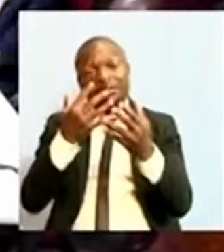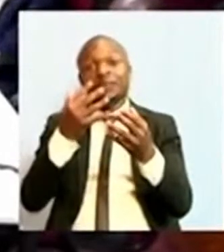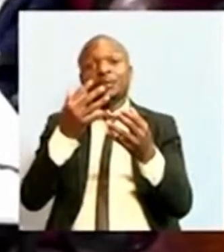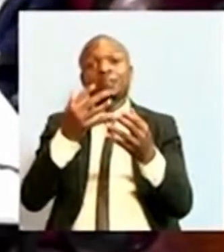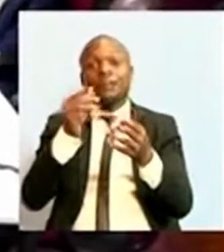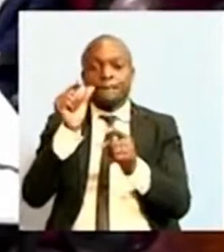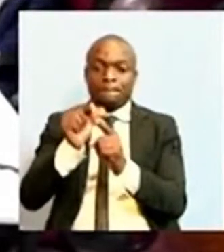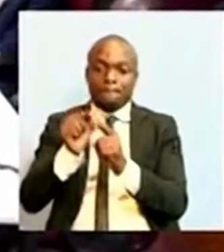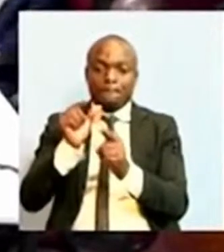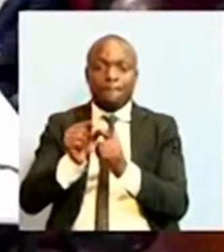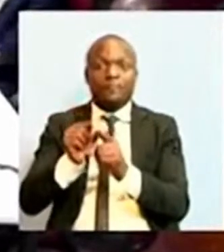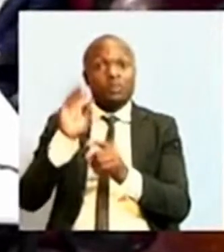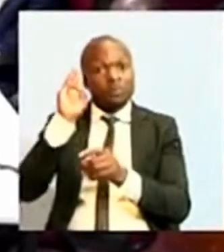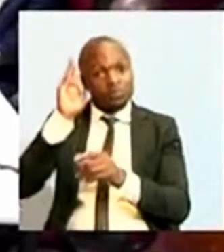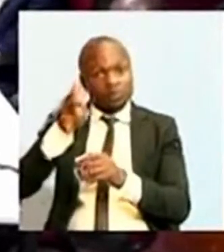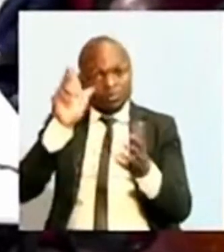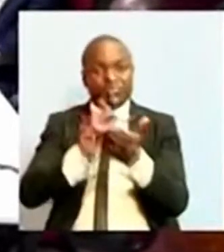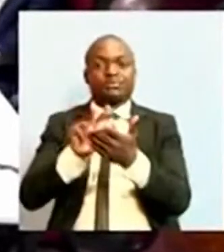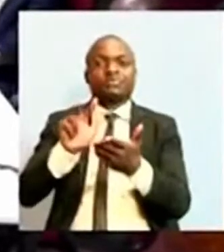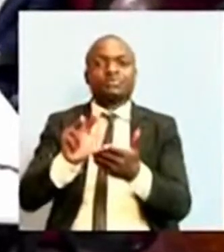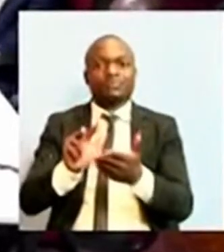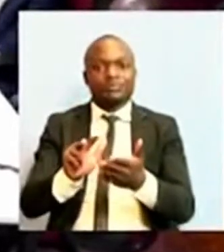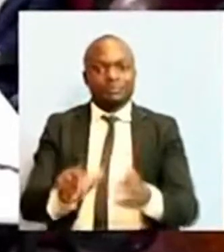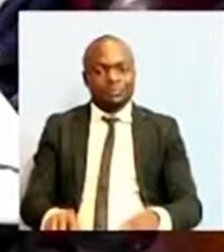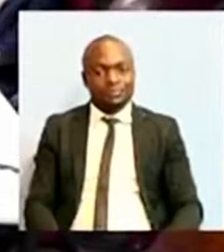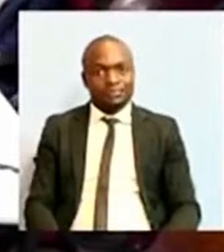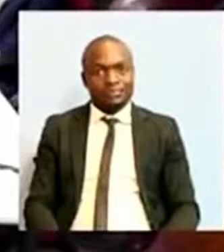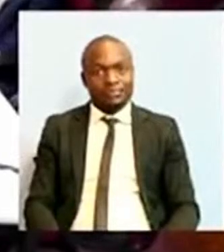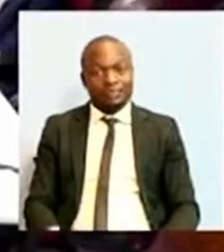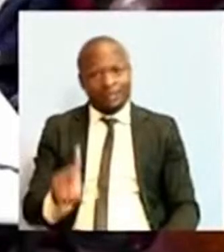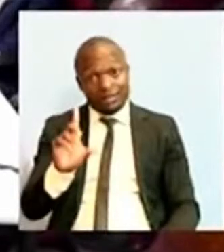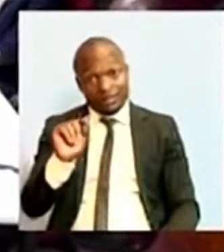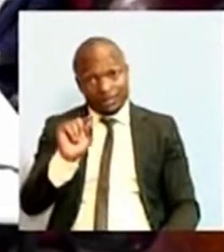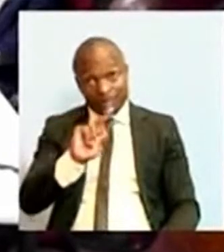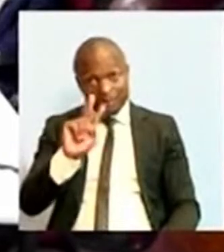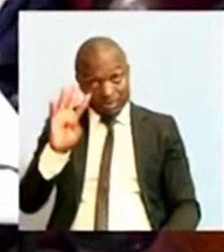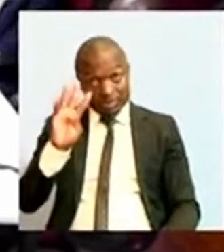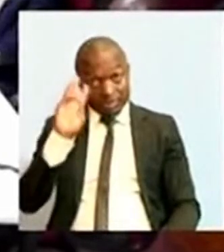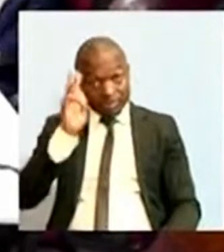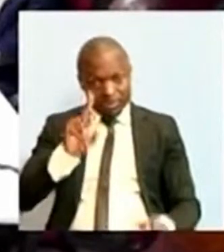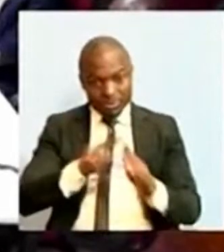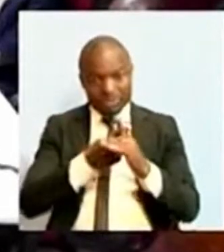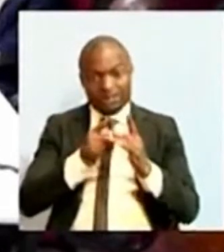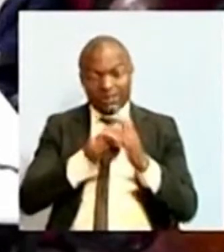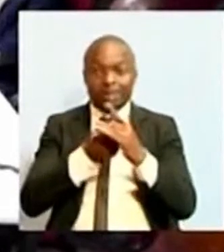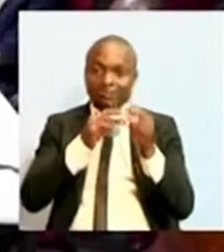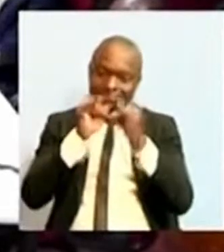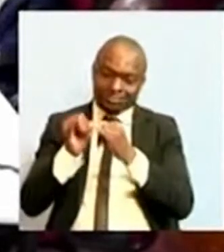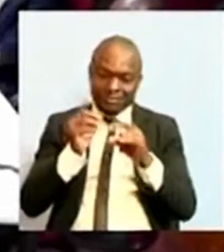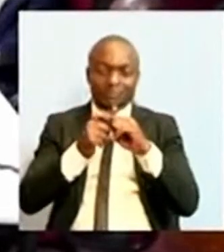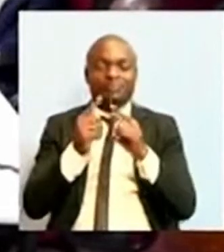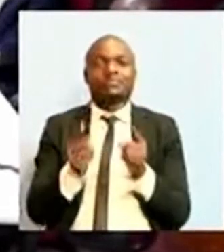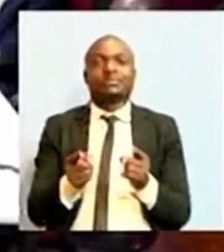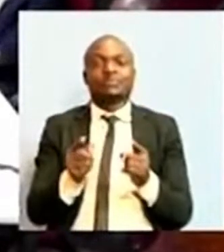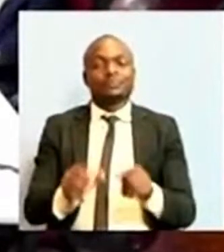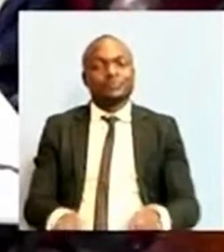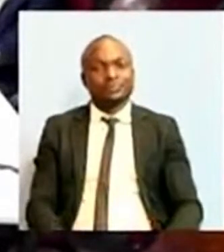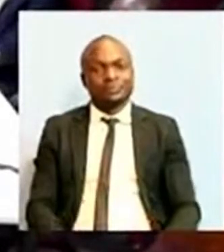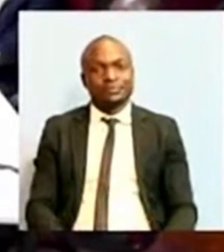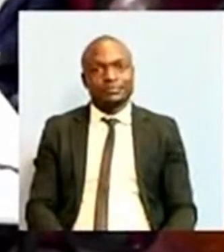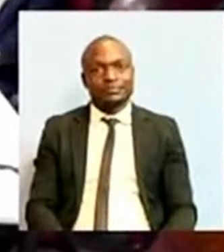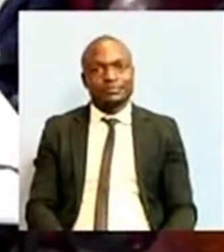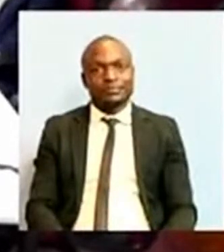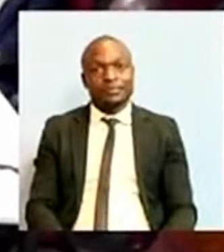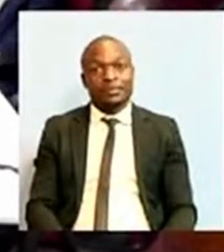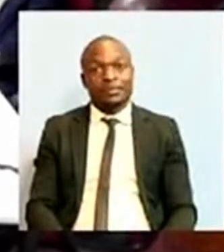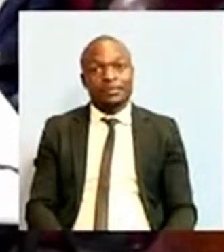December it was going to be approved, and that this year we're going to start the implementation. But unfortunately,